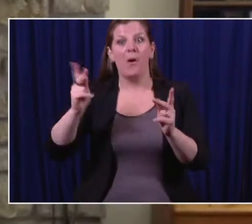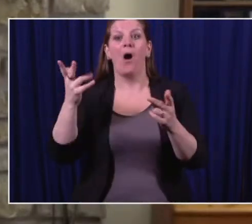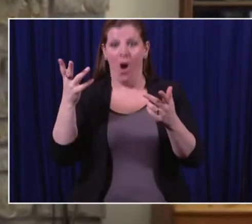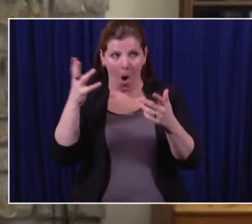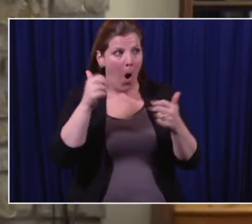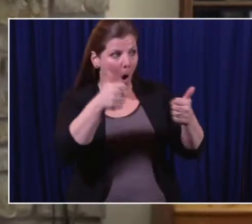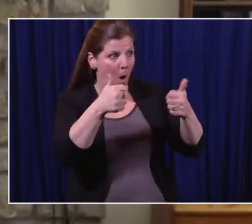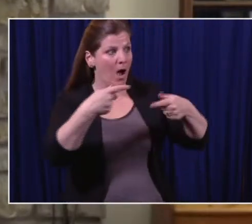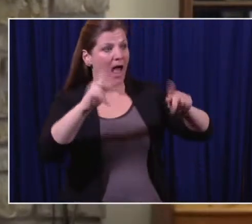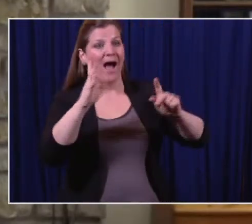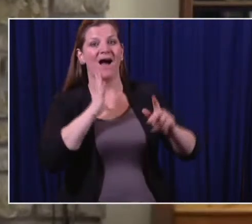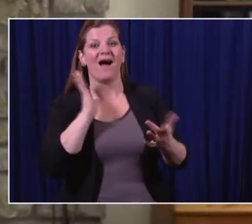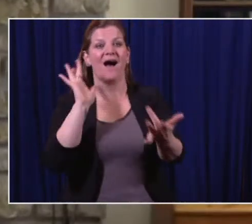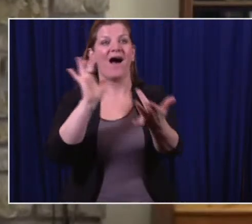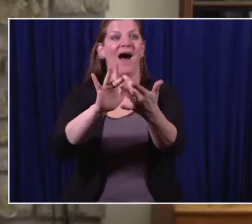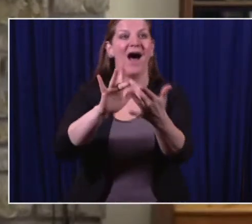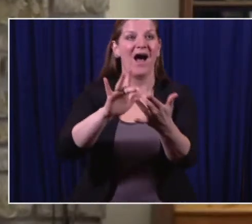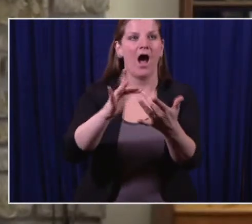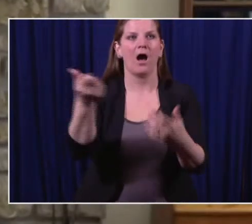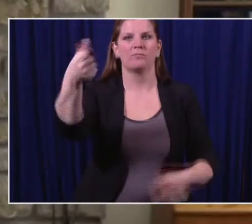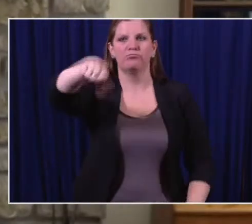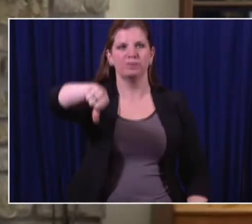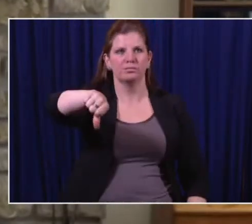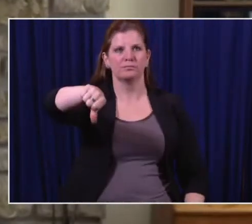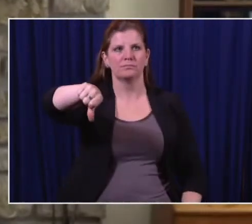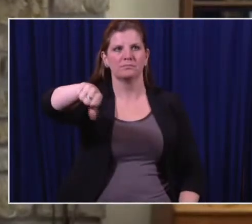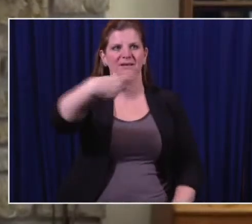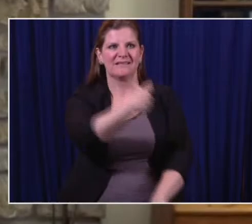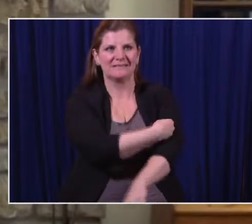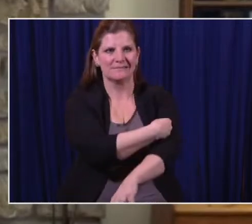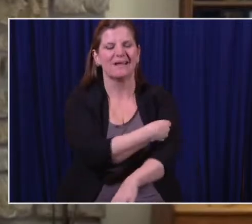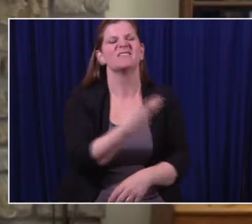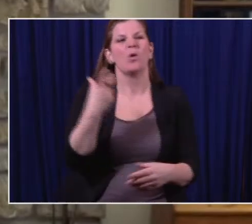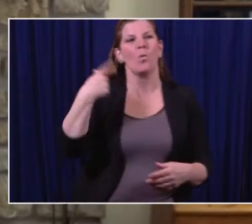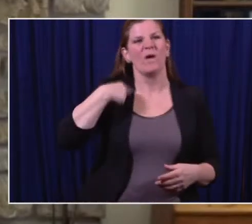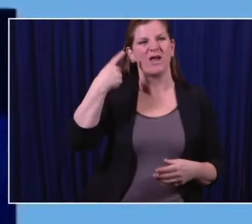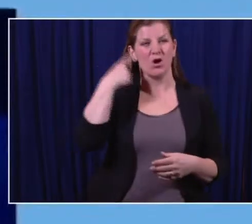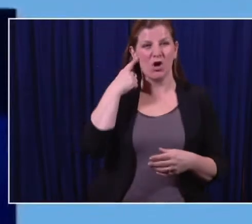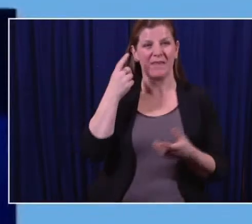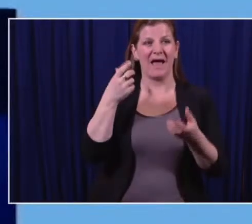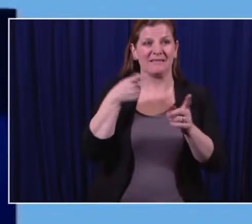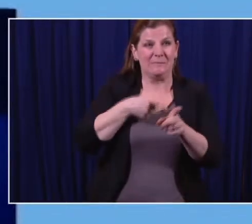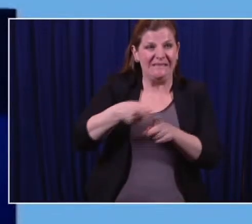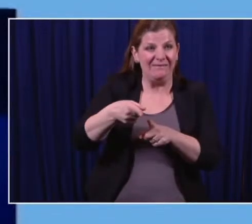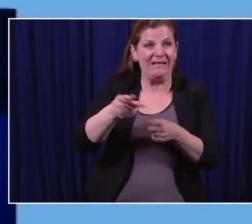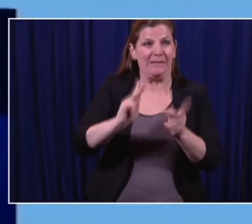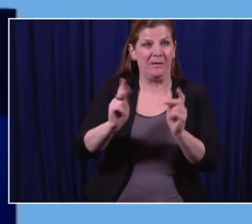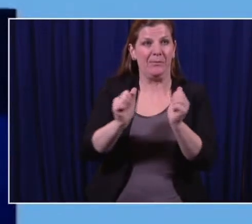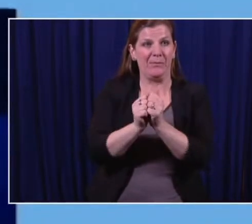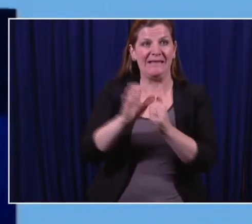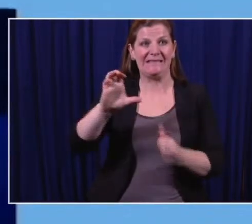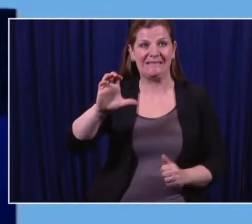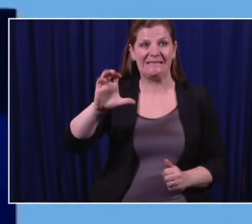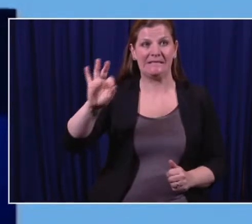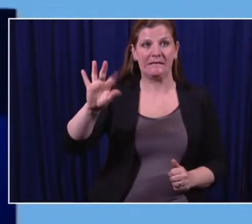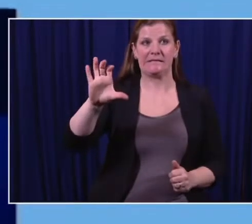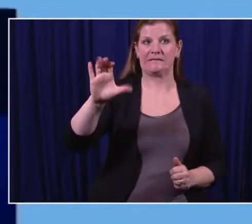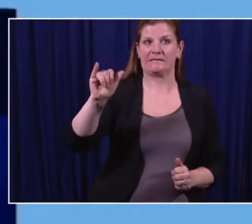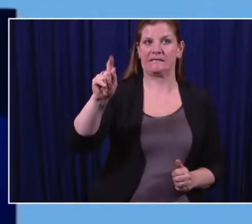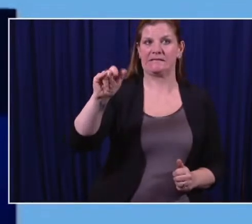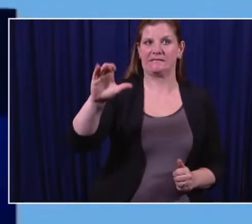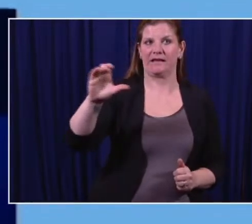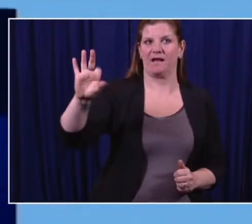example. Particularly, we've heard about people with cystic fibrosis. So I want to remind all the